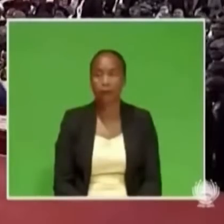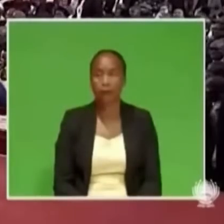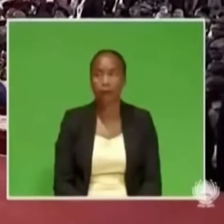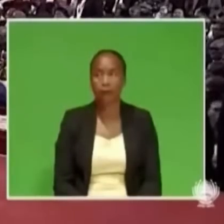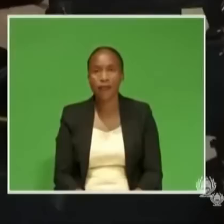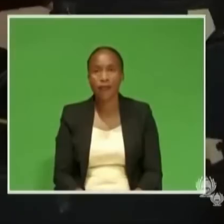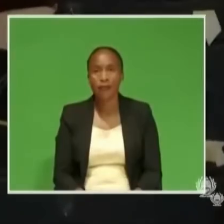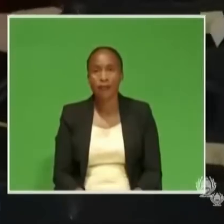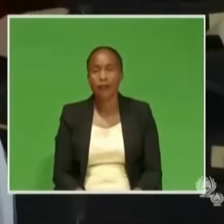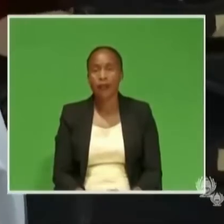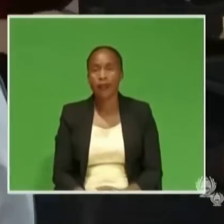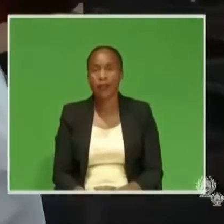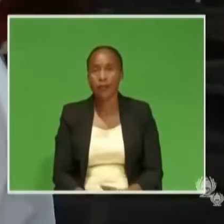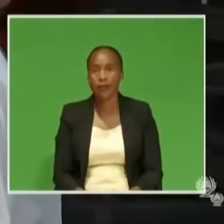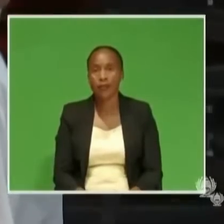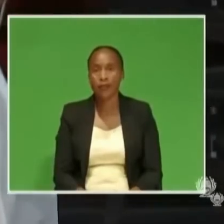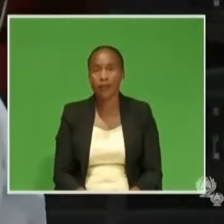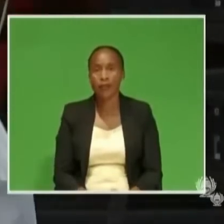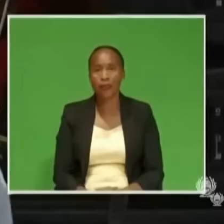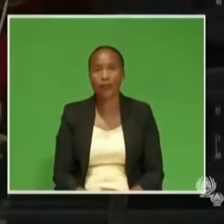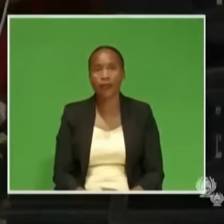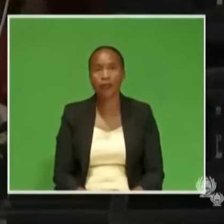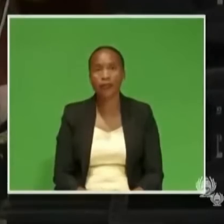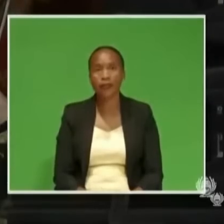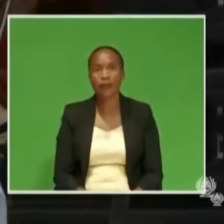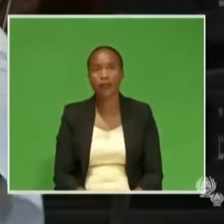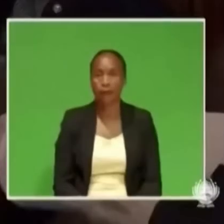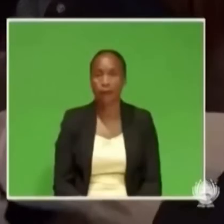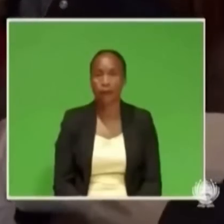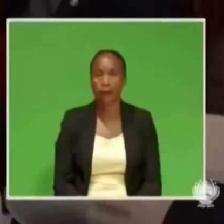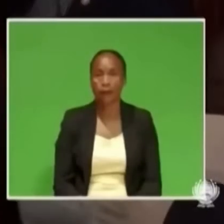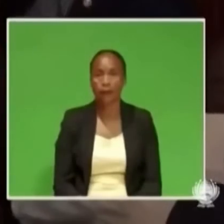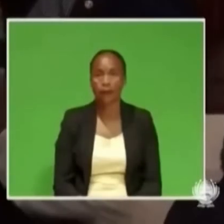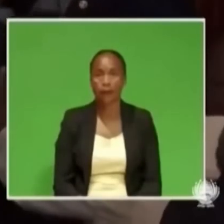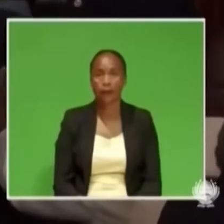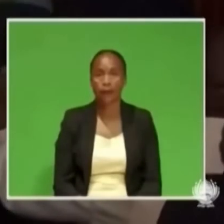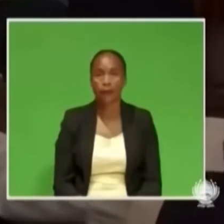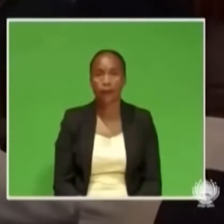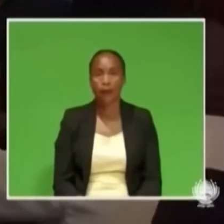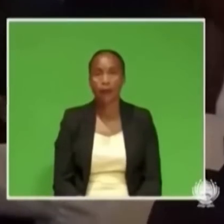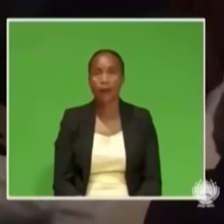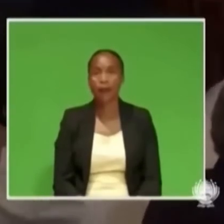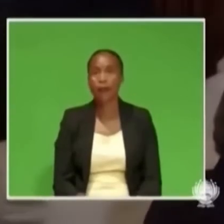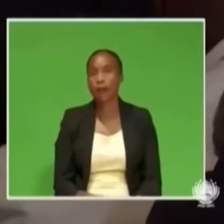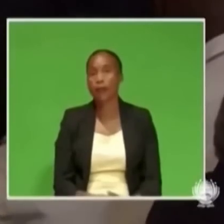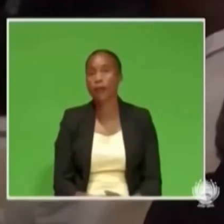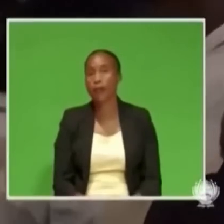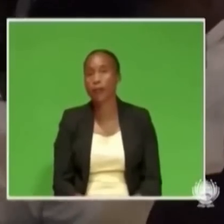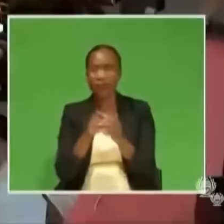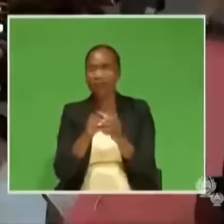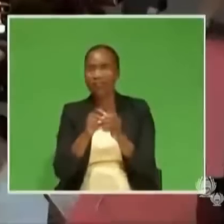address. Security, some of them heavily armed, manage to expel the opposition